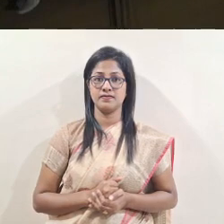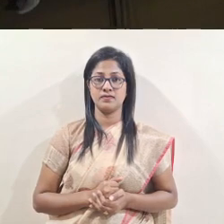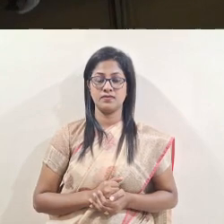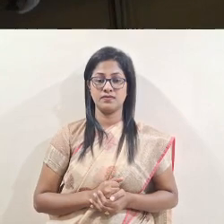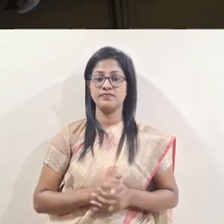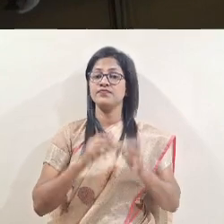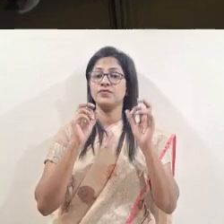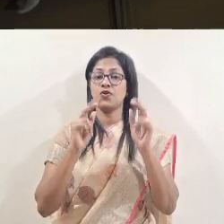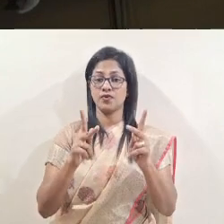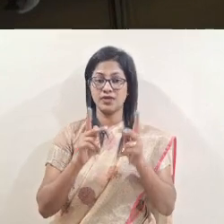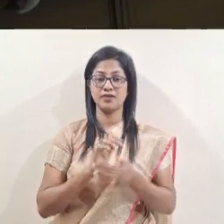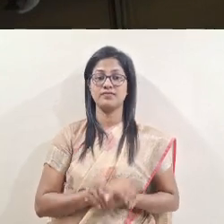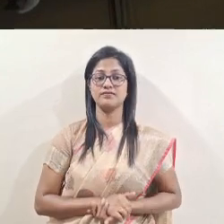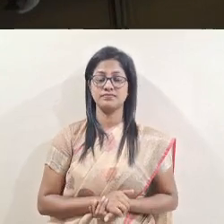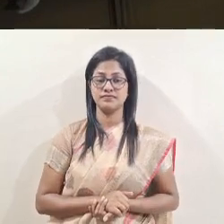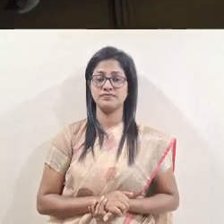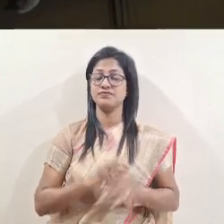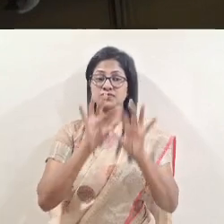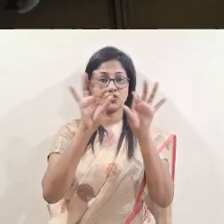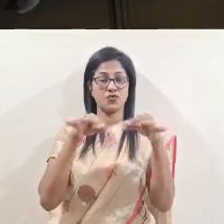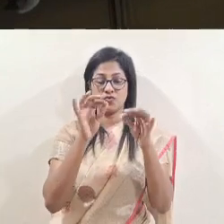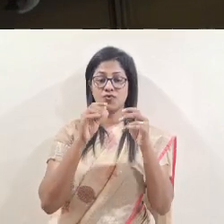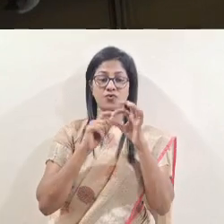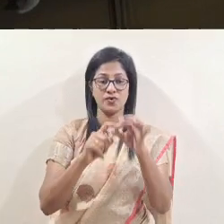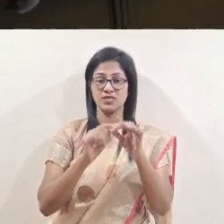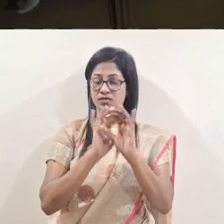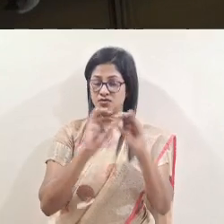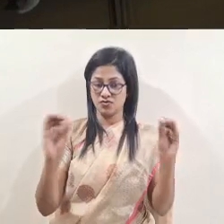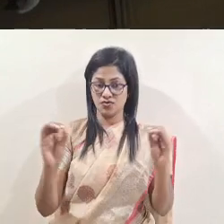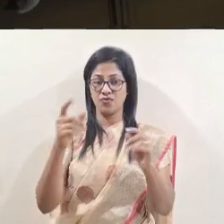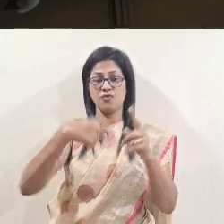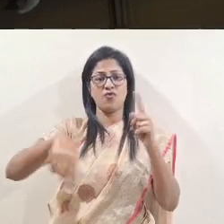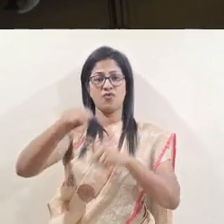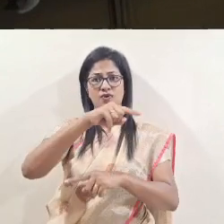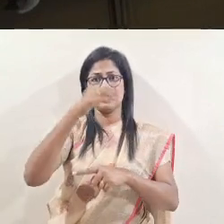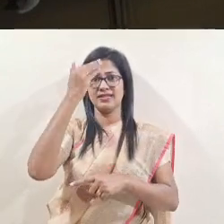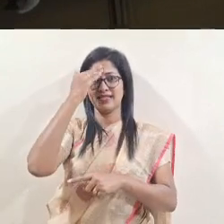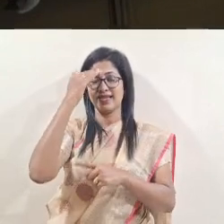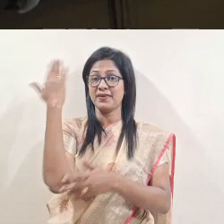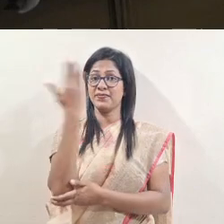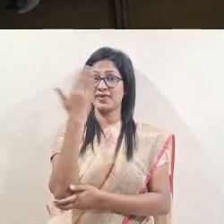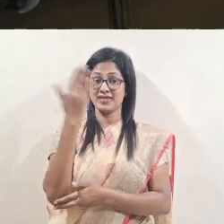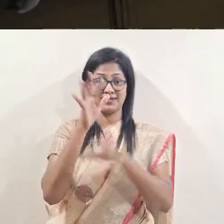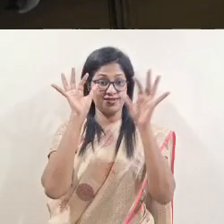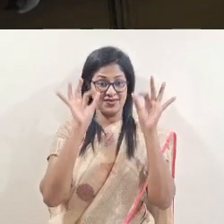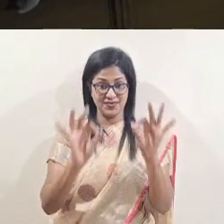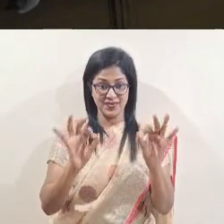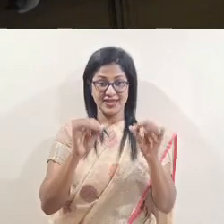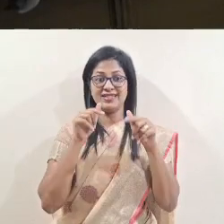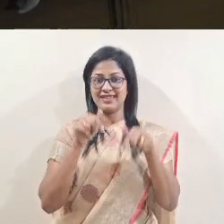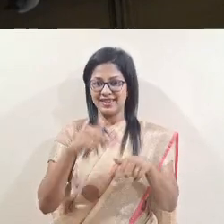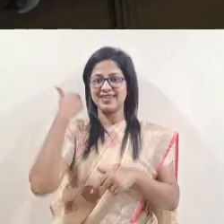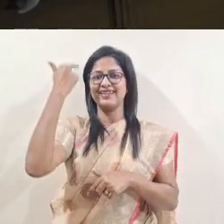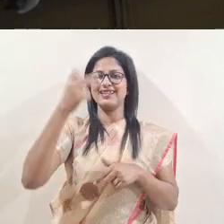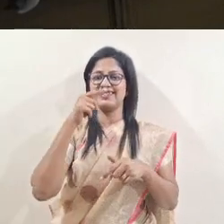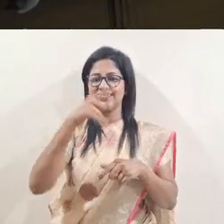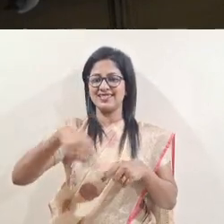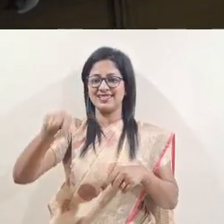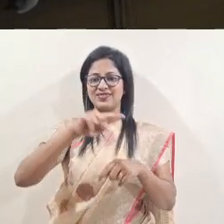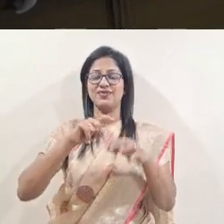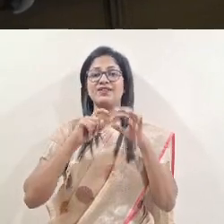Okay. So no questions. I think that all of you must have presented well. That's why they are not finding any,